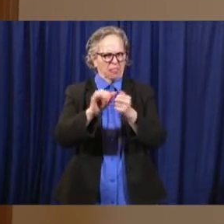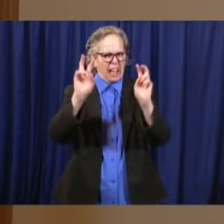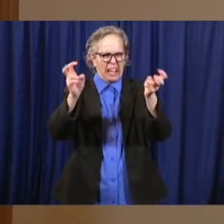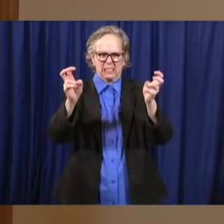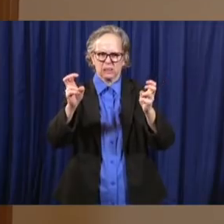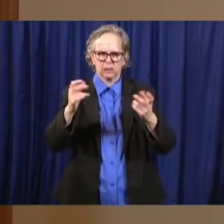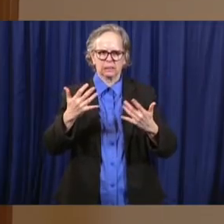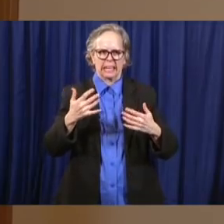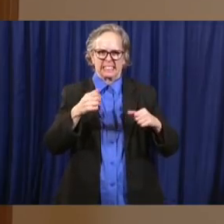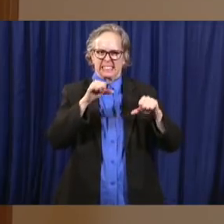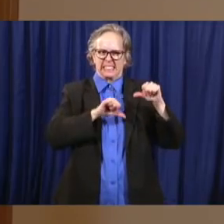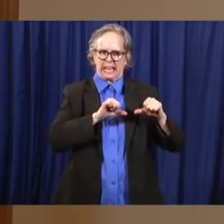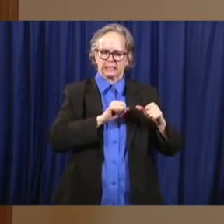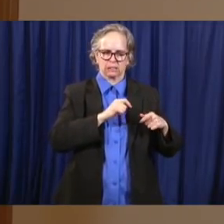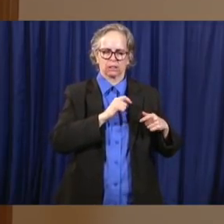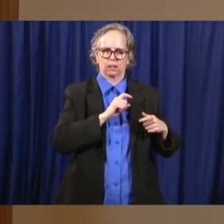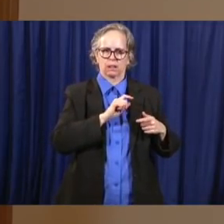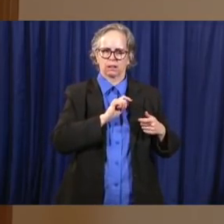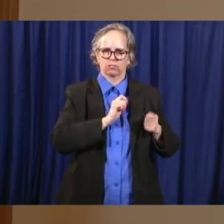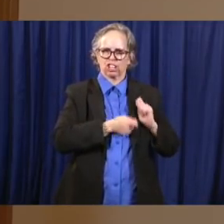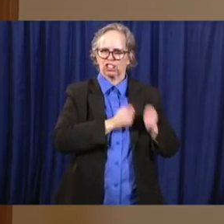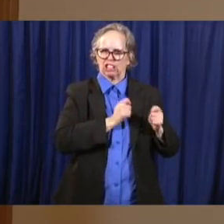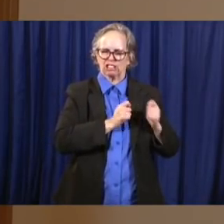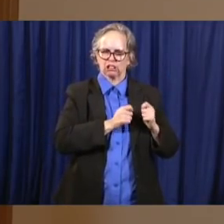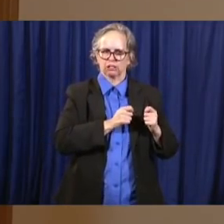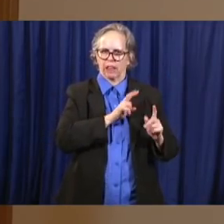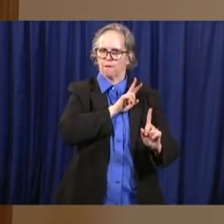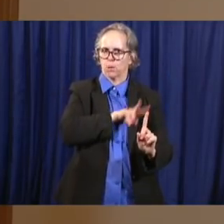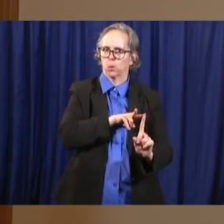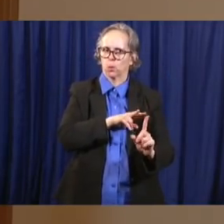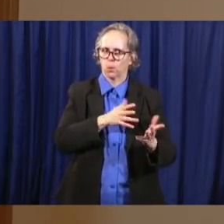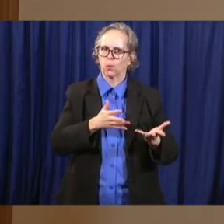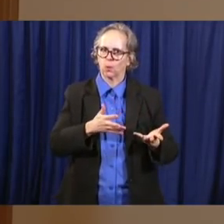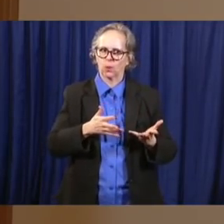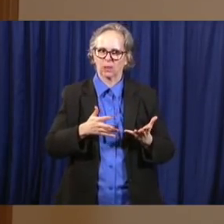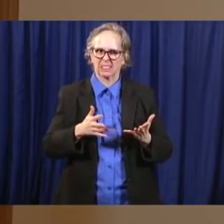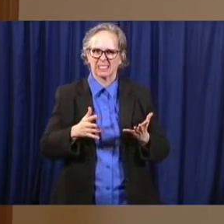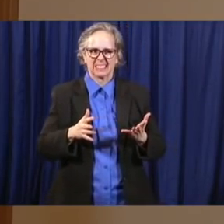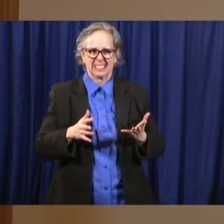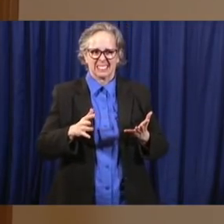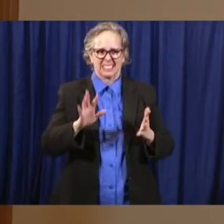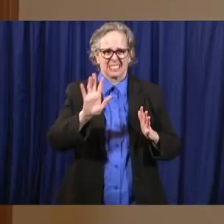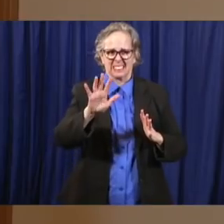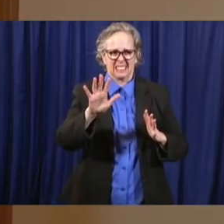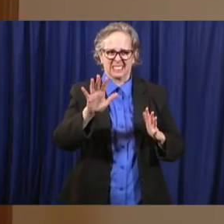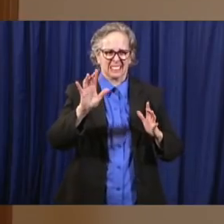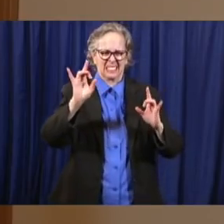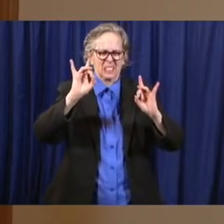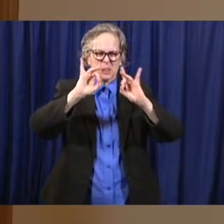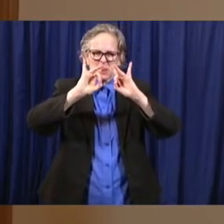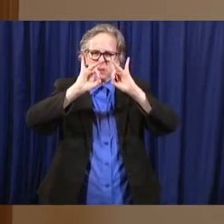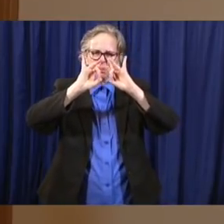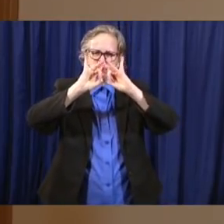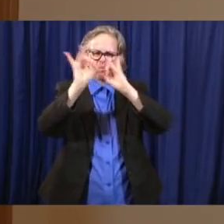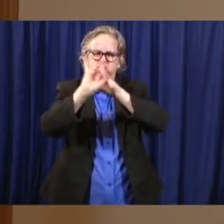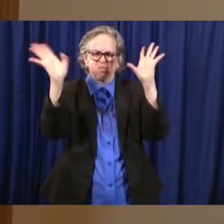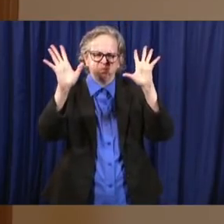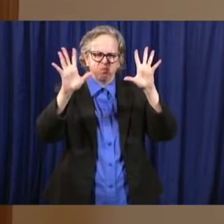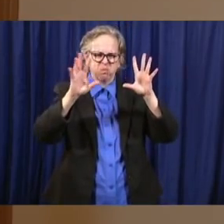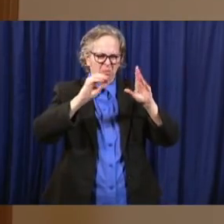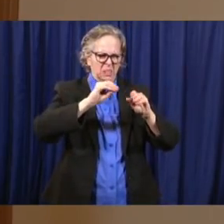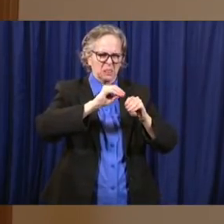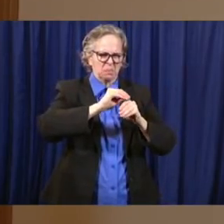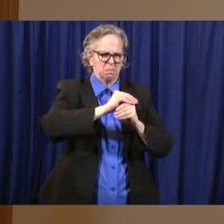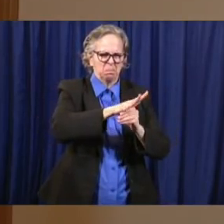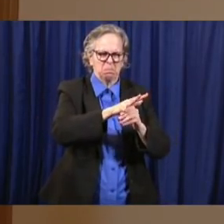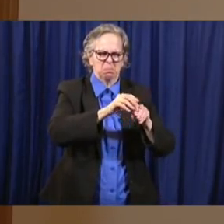it is a terribly pernicious disease, 20 times as fatal as the flu.